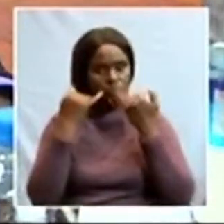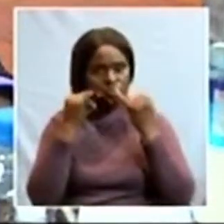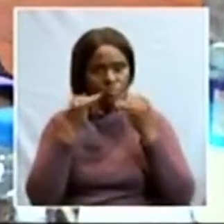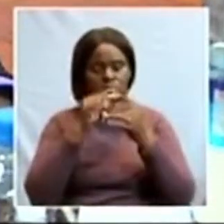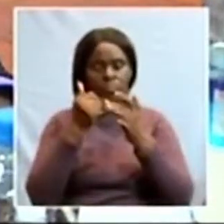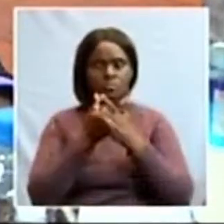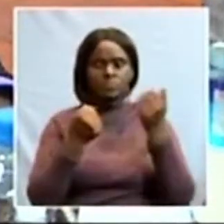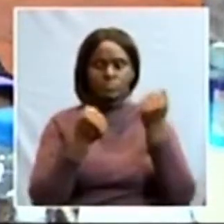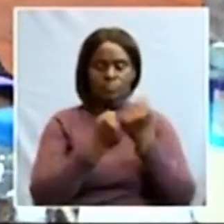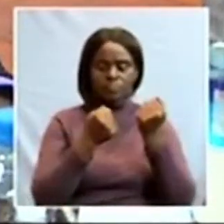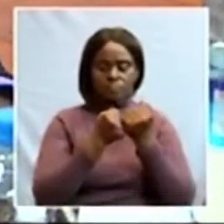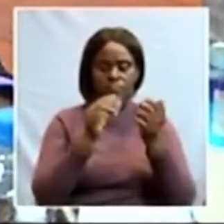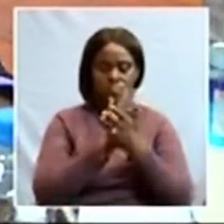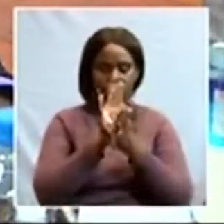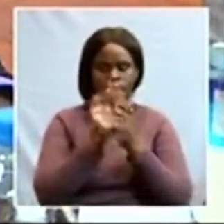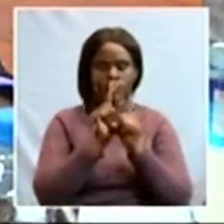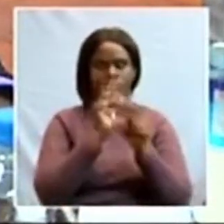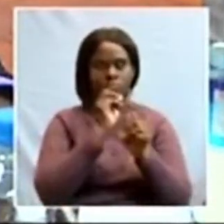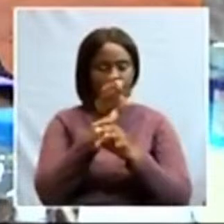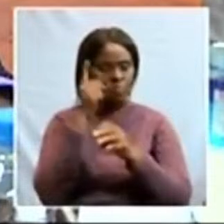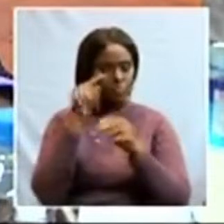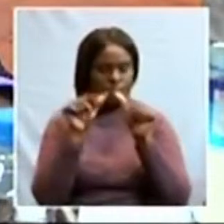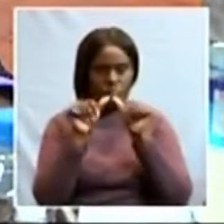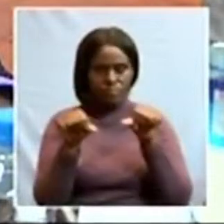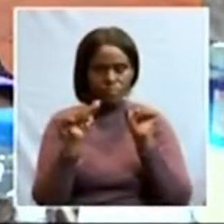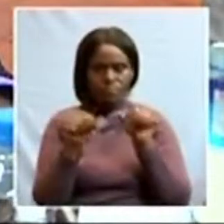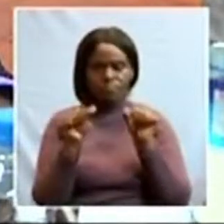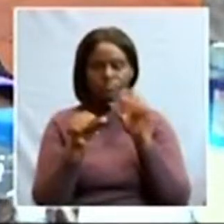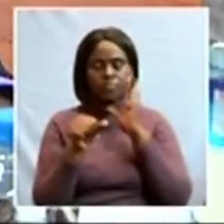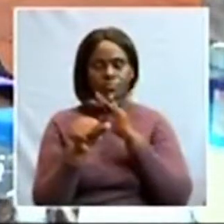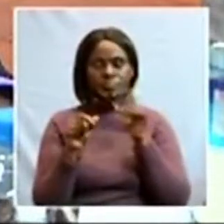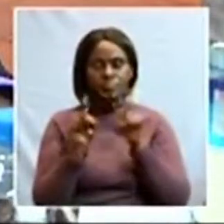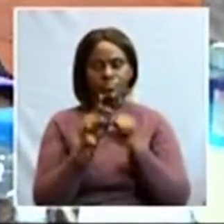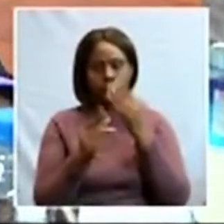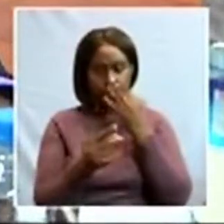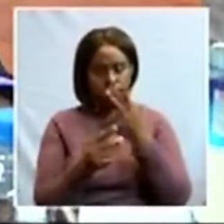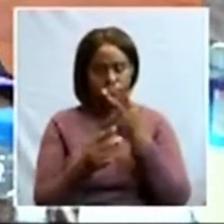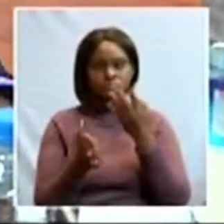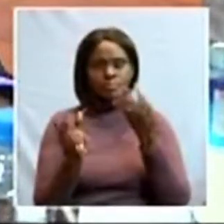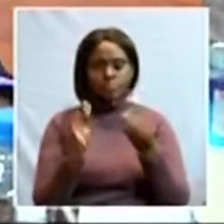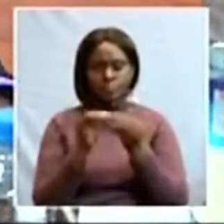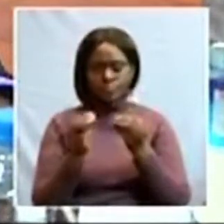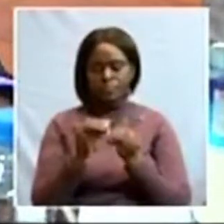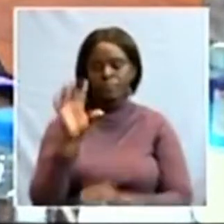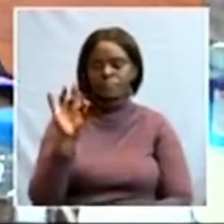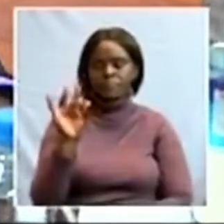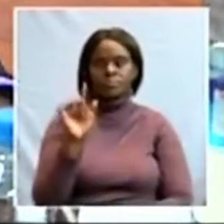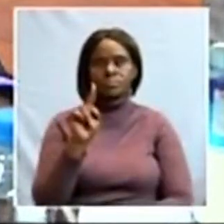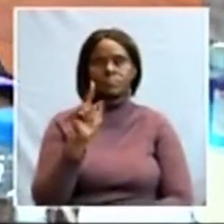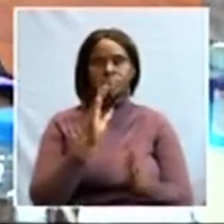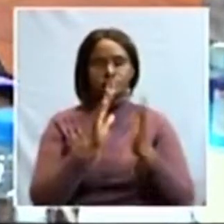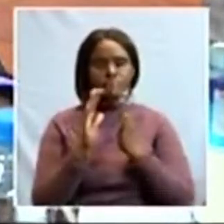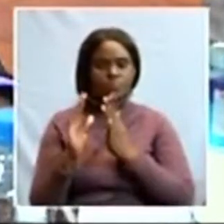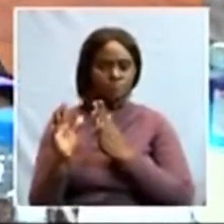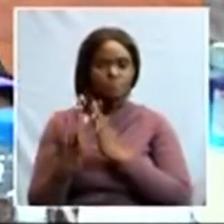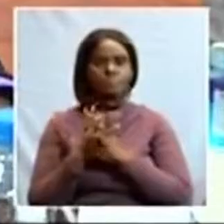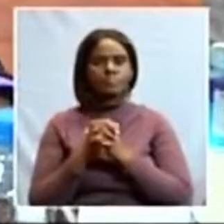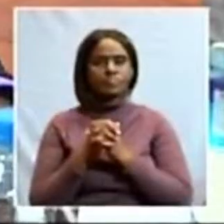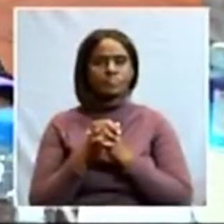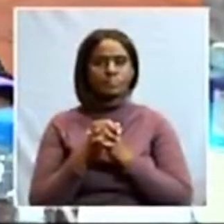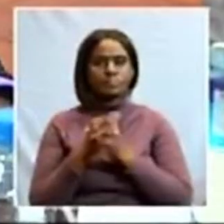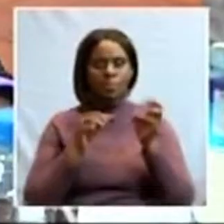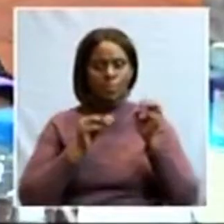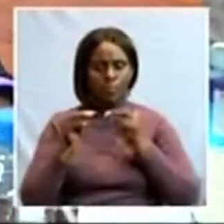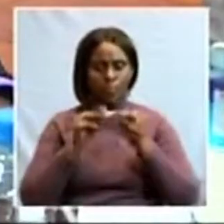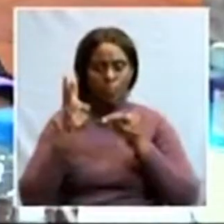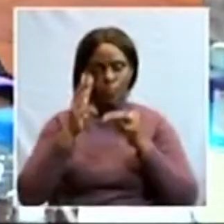all supporting documents are available for audit verification. See Appendix 8. Remedial measure.